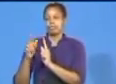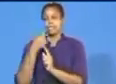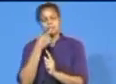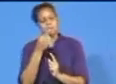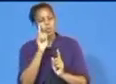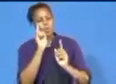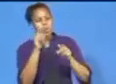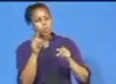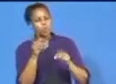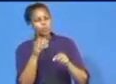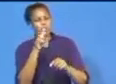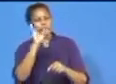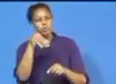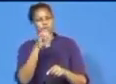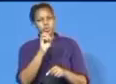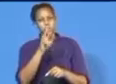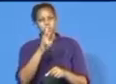times.